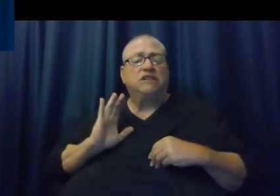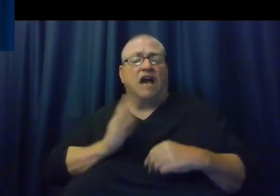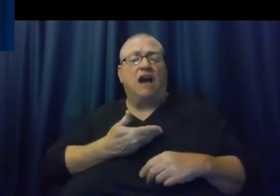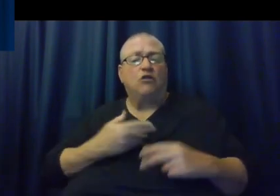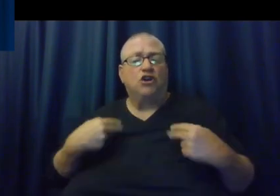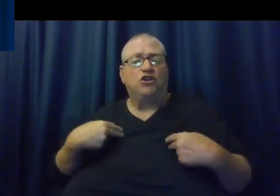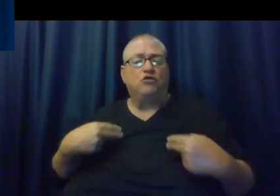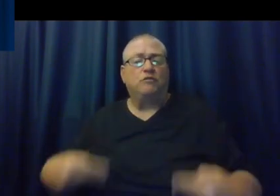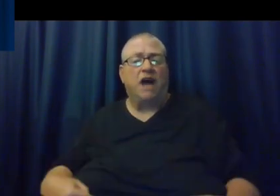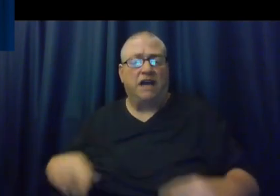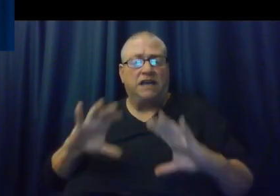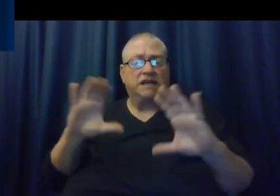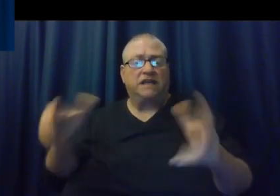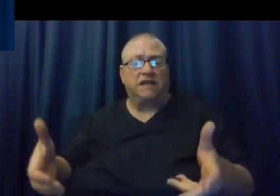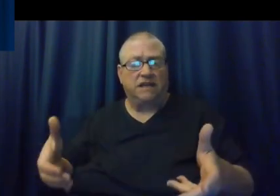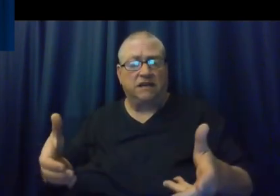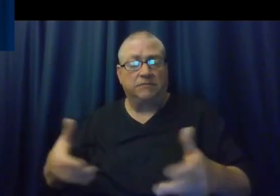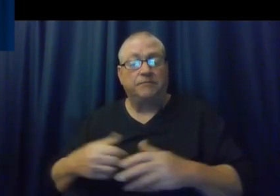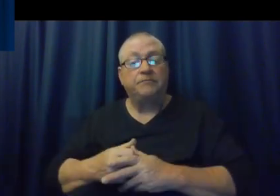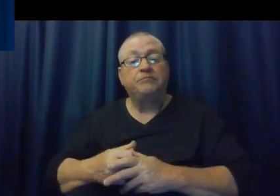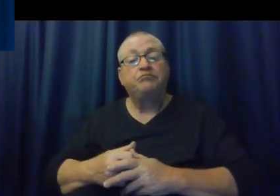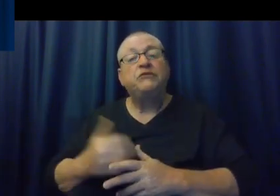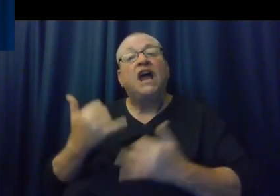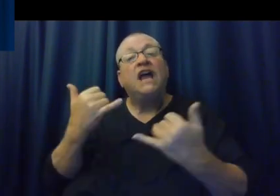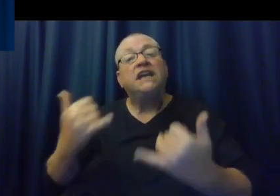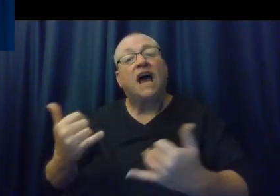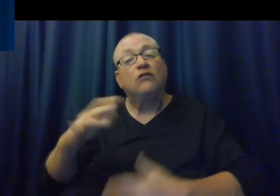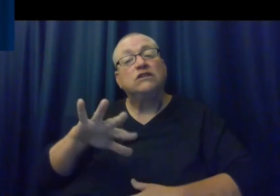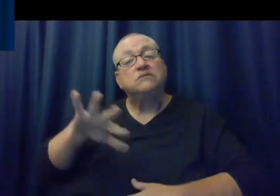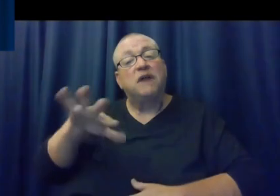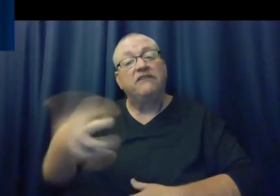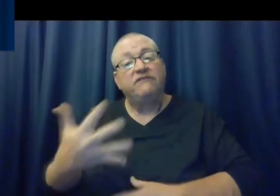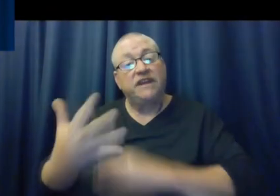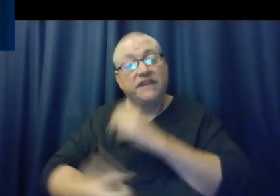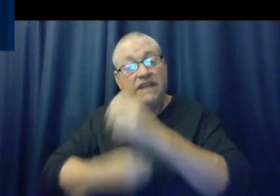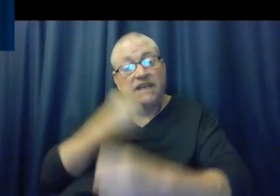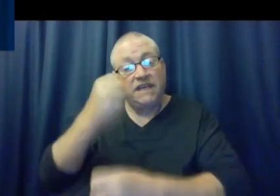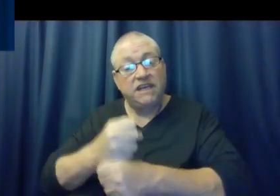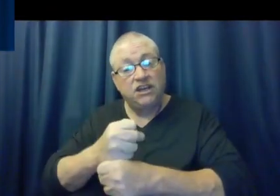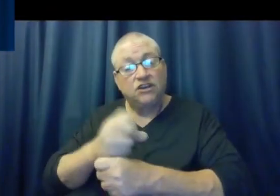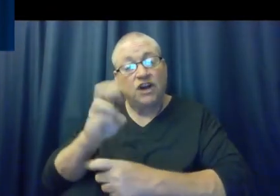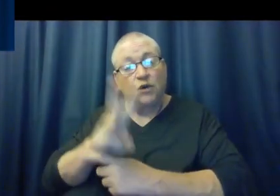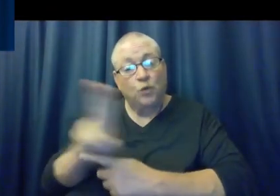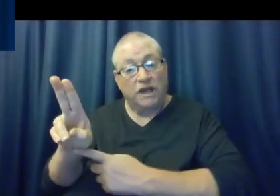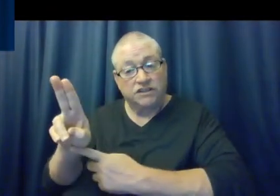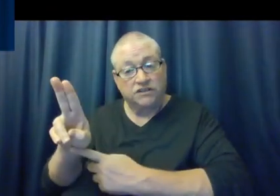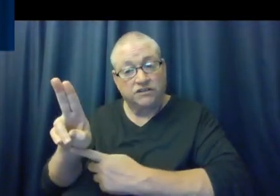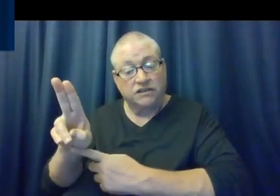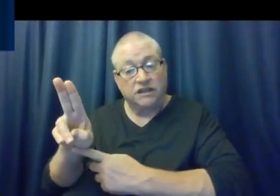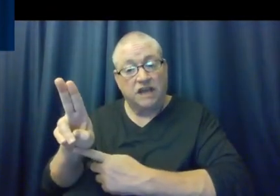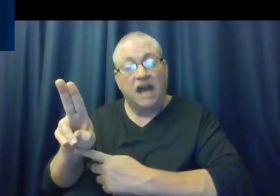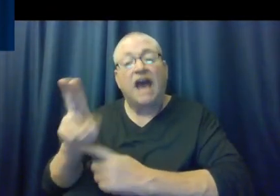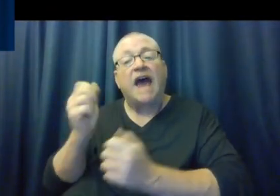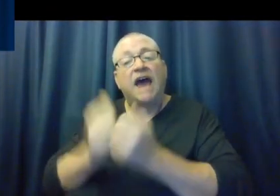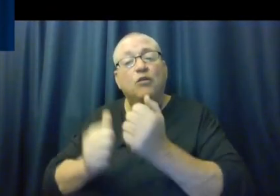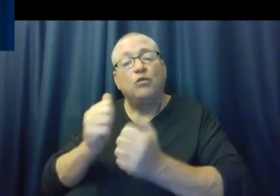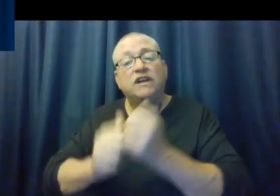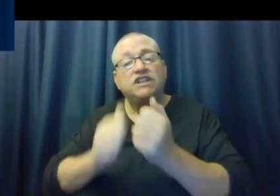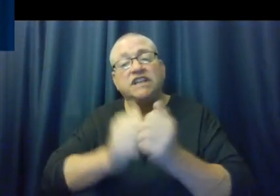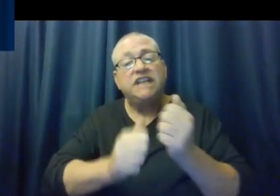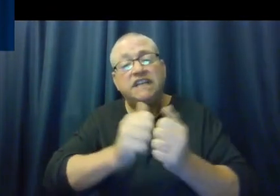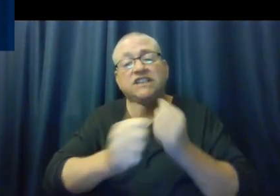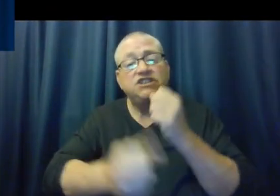This is my fifth year at Western, and with every year that passes, I am more proud to serve alongside each of